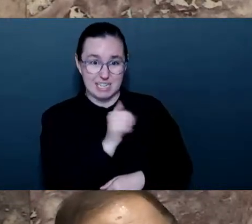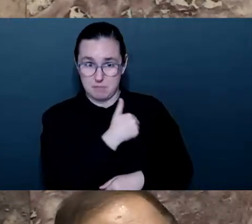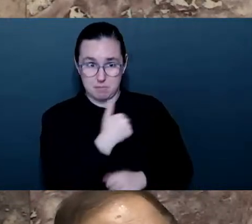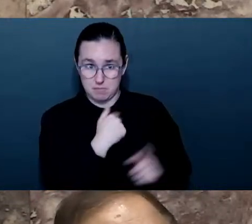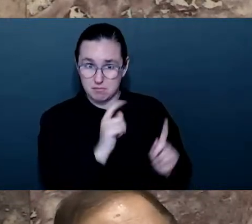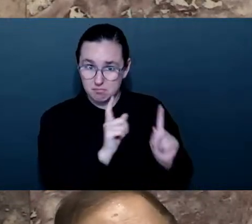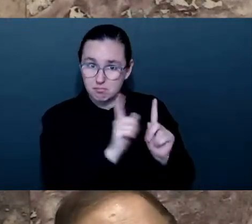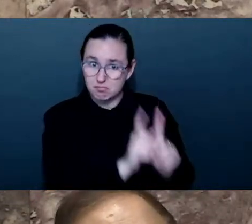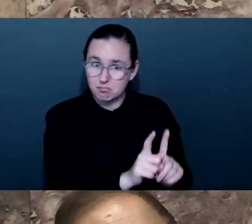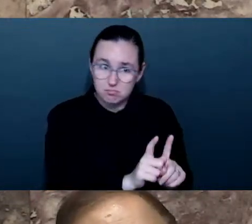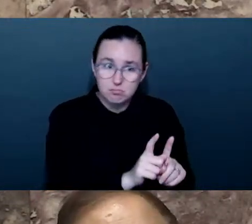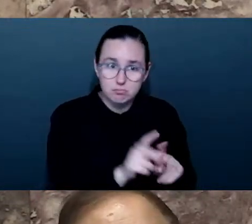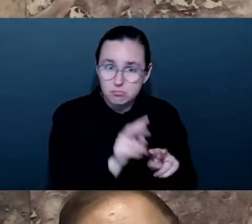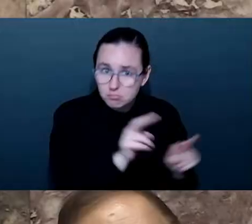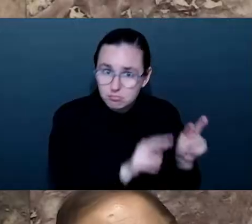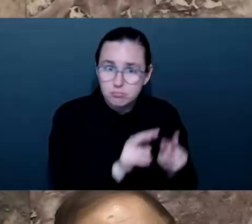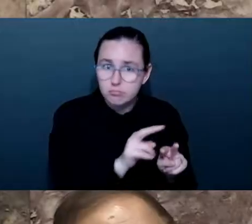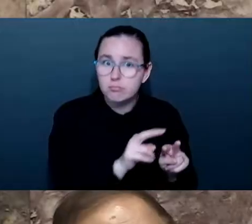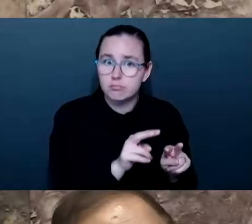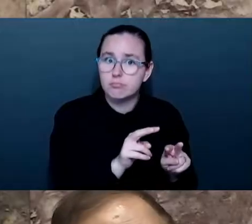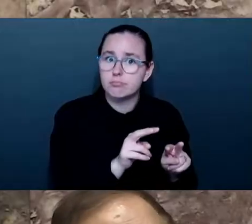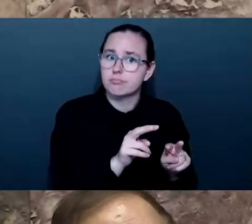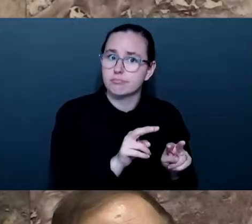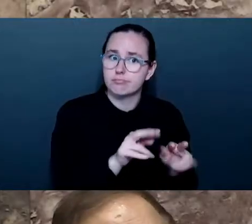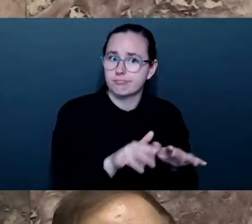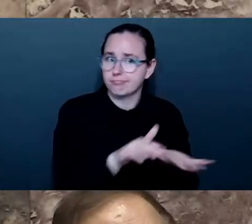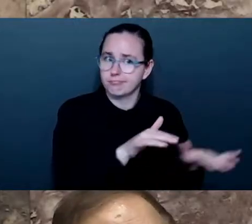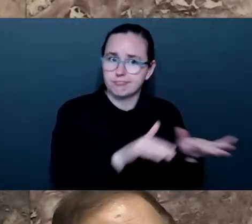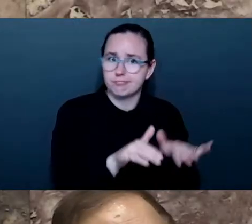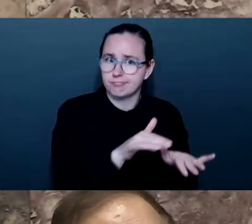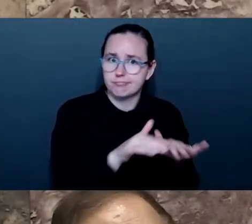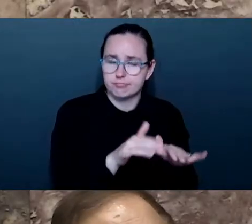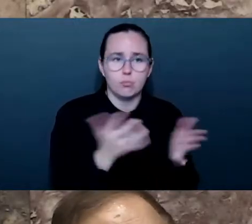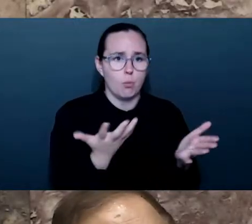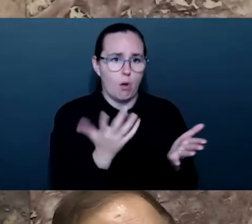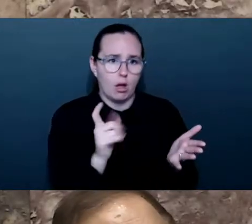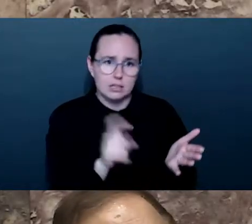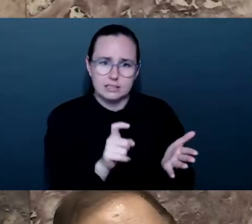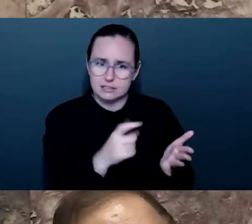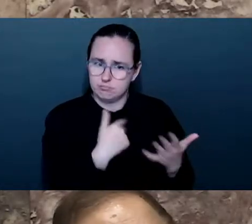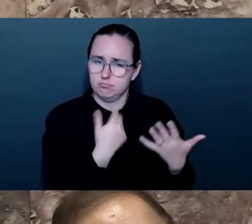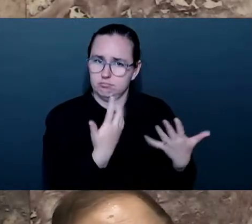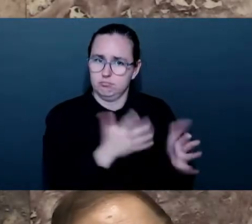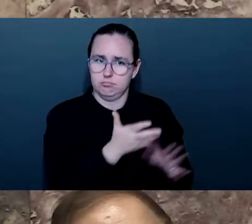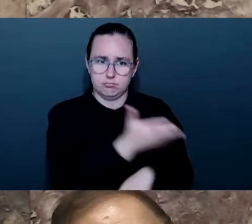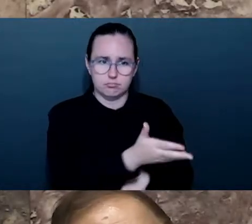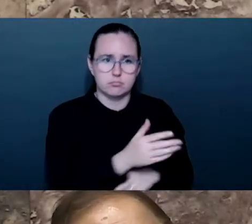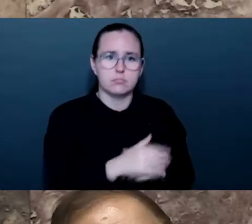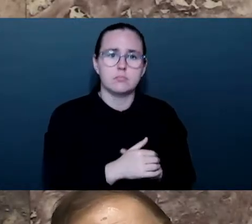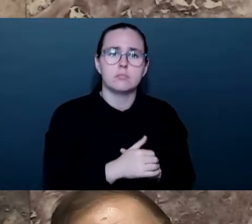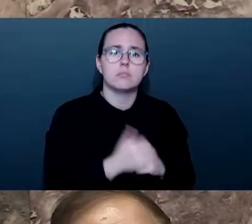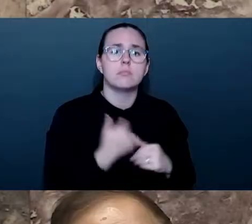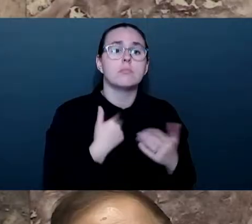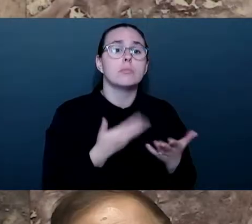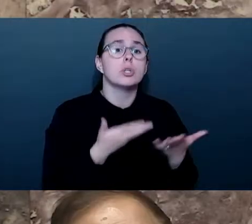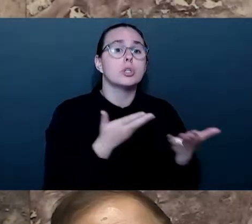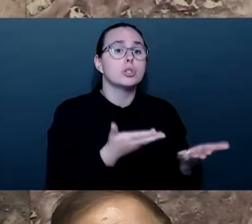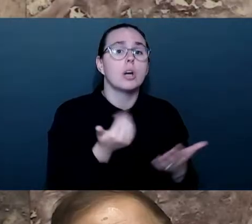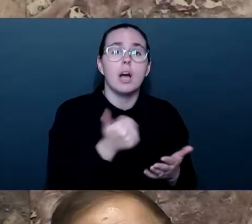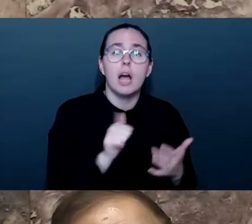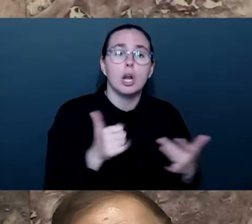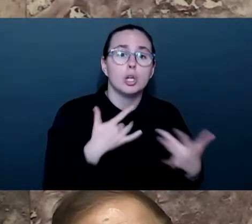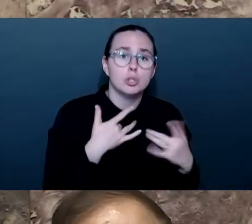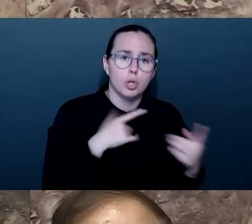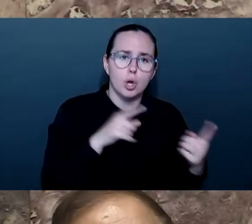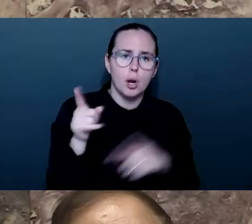with concerns, to please go forward to the Patient Care Quality Office and the Health Authority where they reside, because it's incredibly important